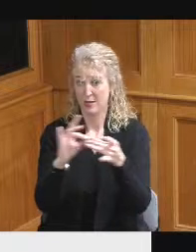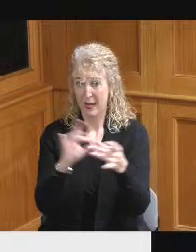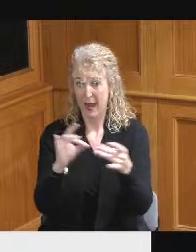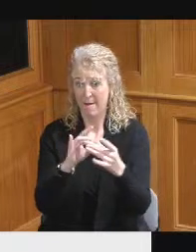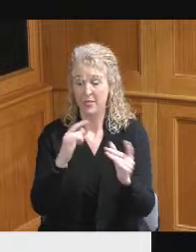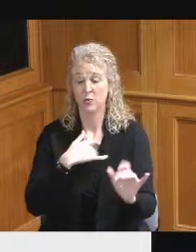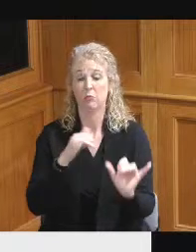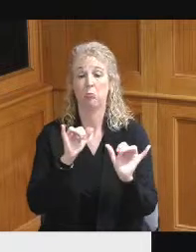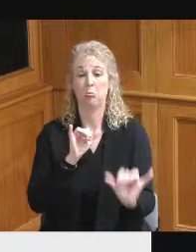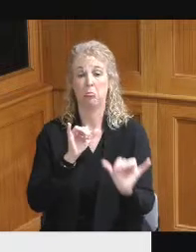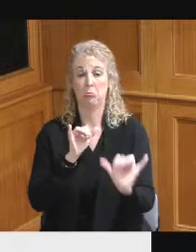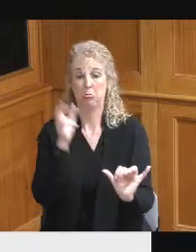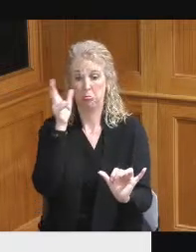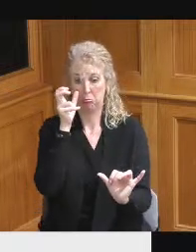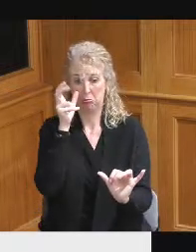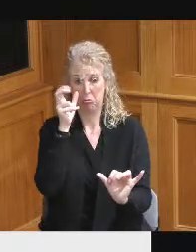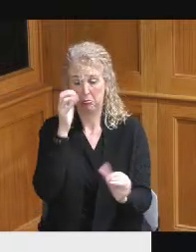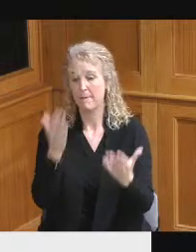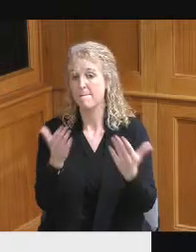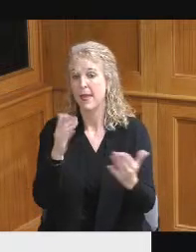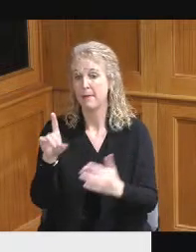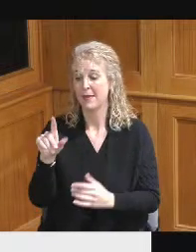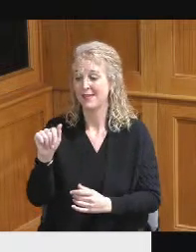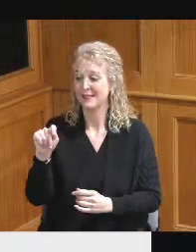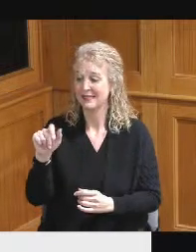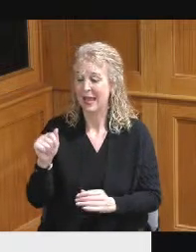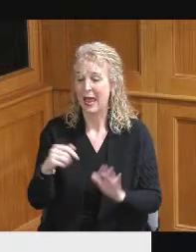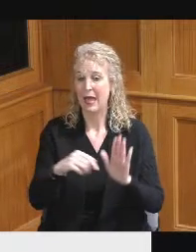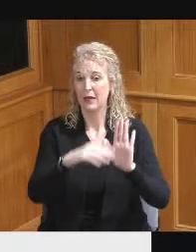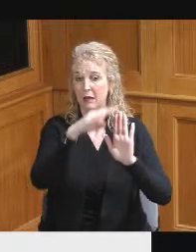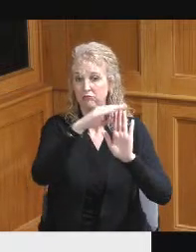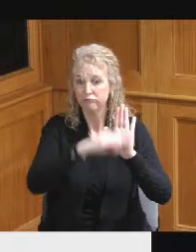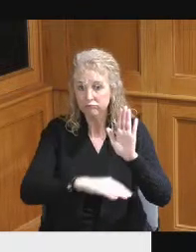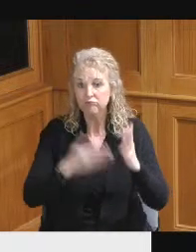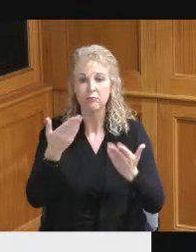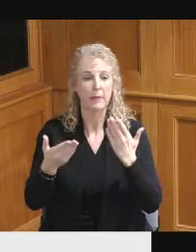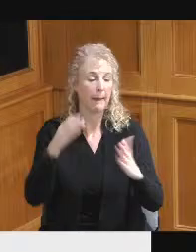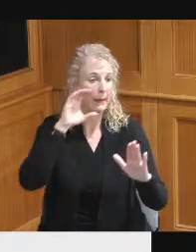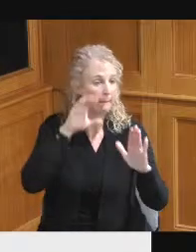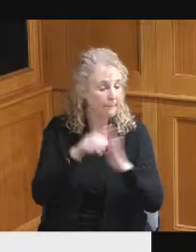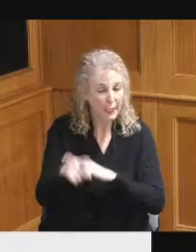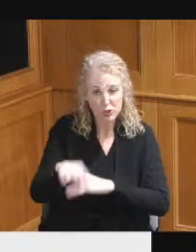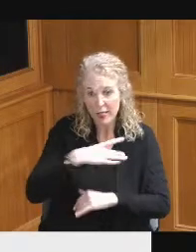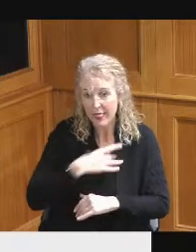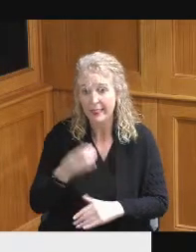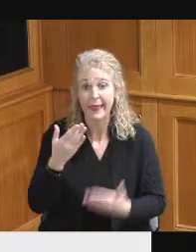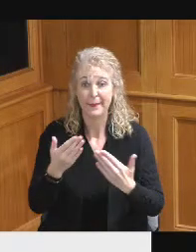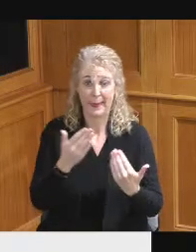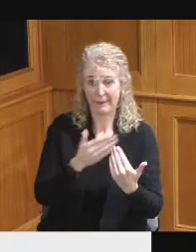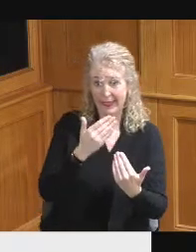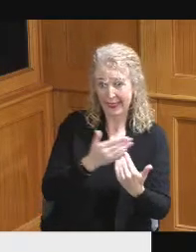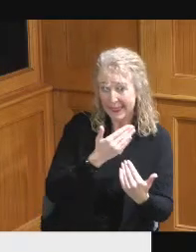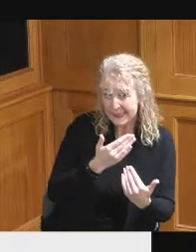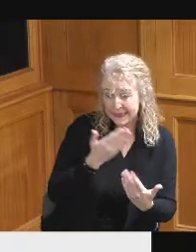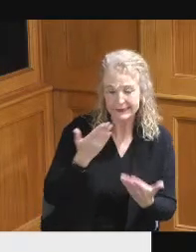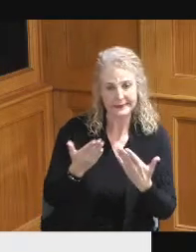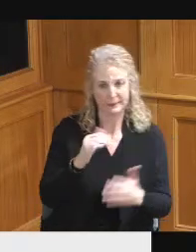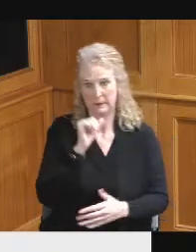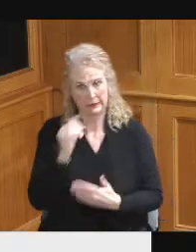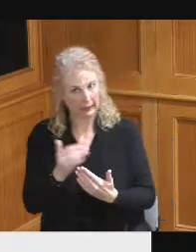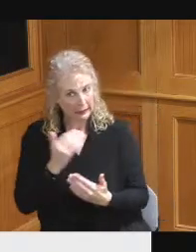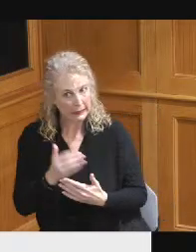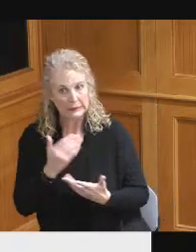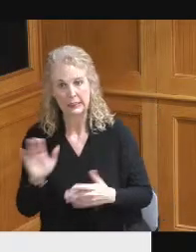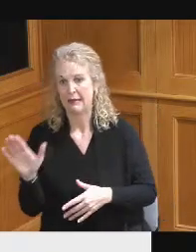the data was laid out, what the visualizations look like, the ease and use of the platform itself, the